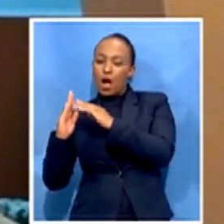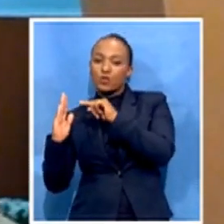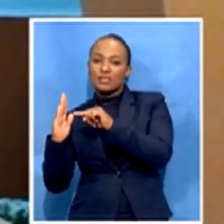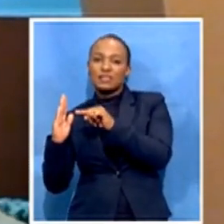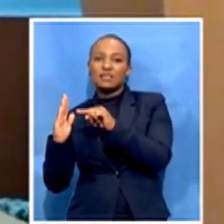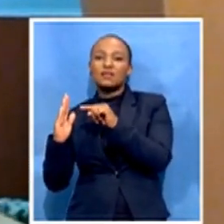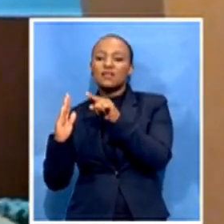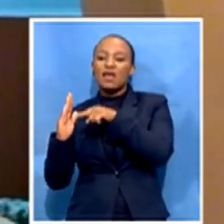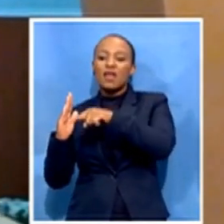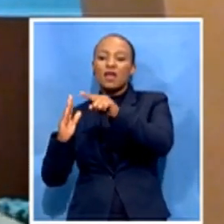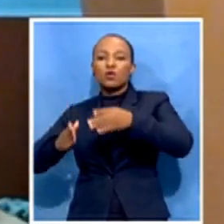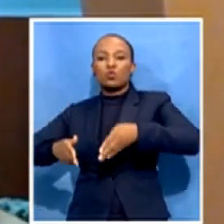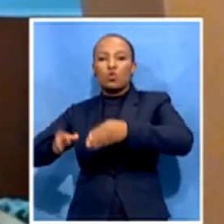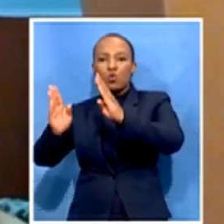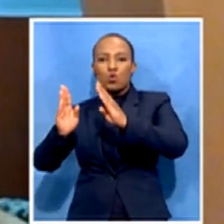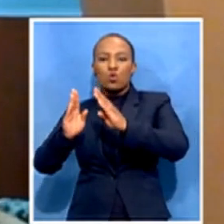at least 7